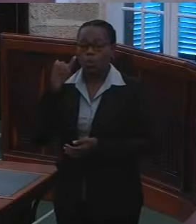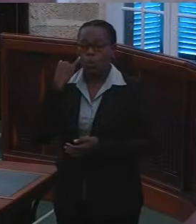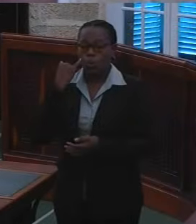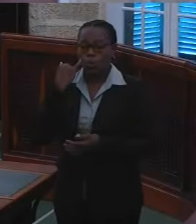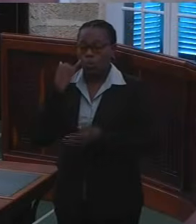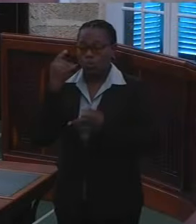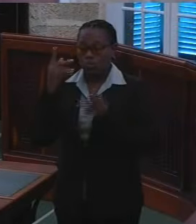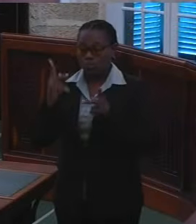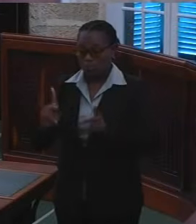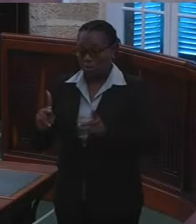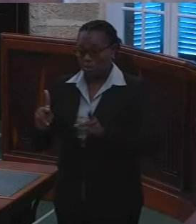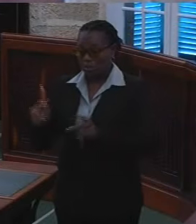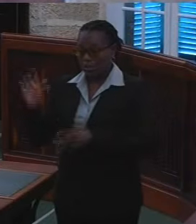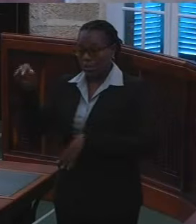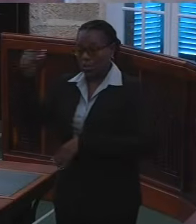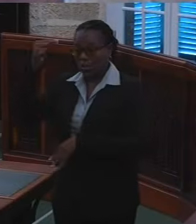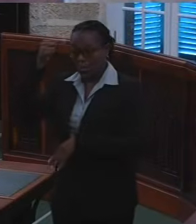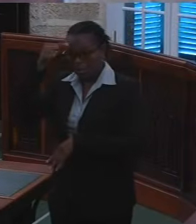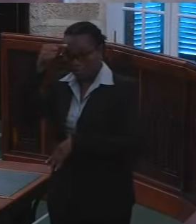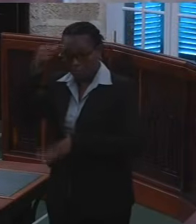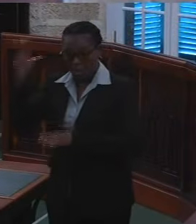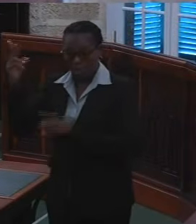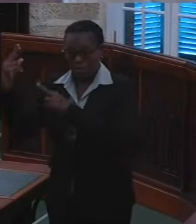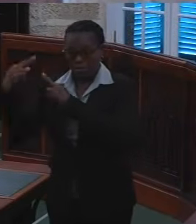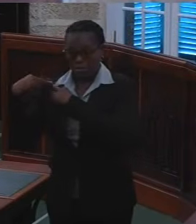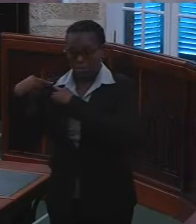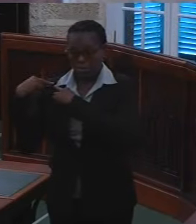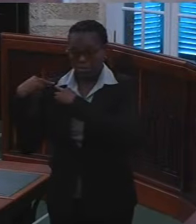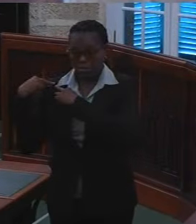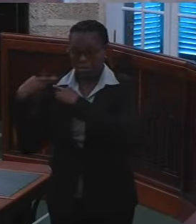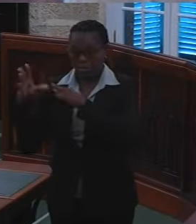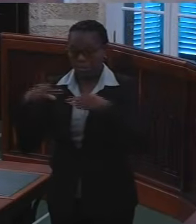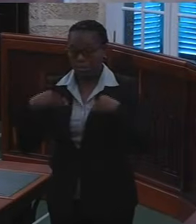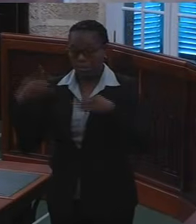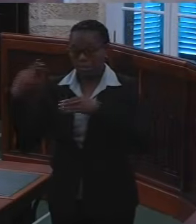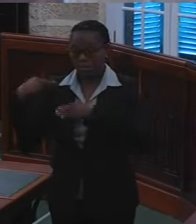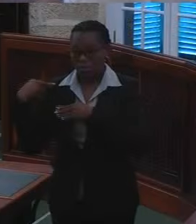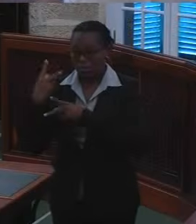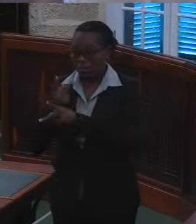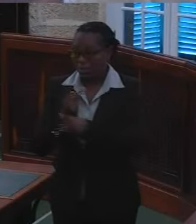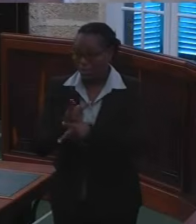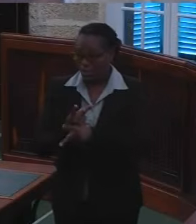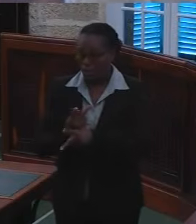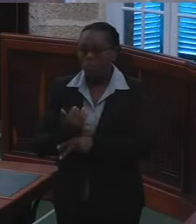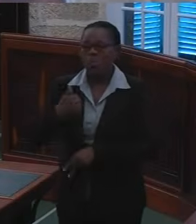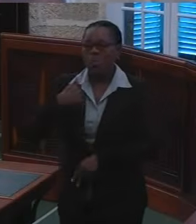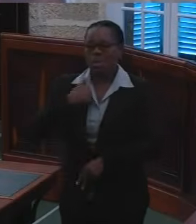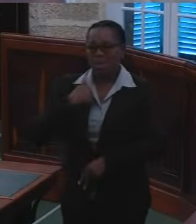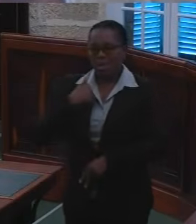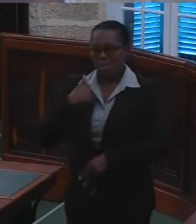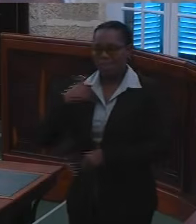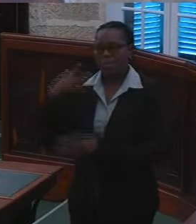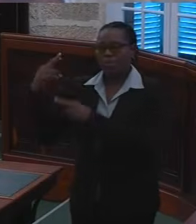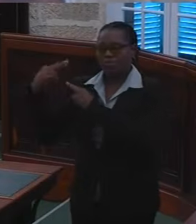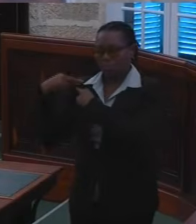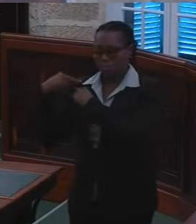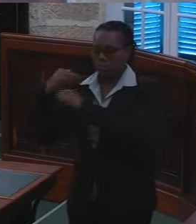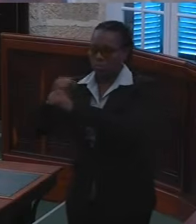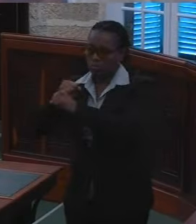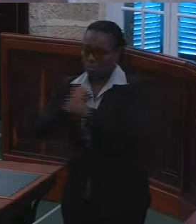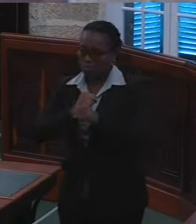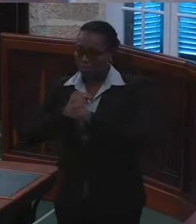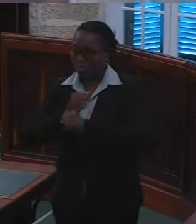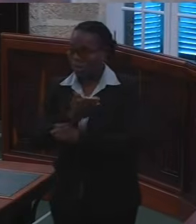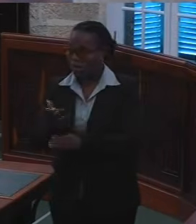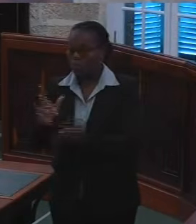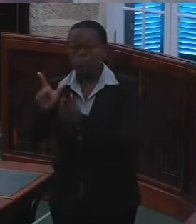care, we have a duty and a mandate to protect them. So the legislation